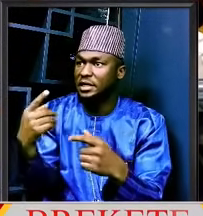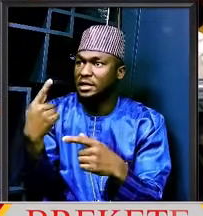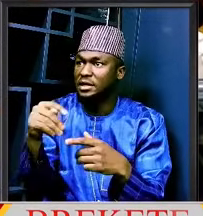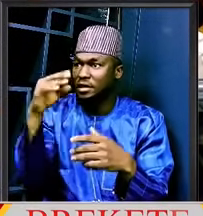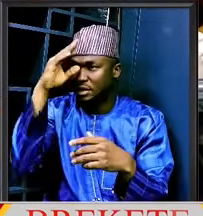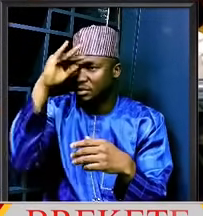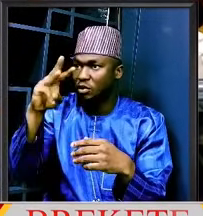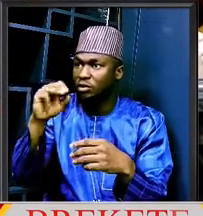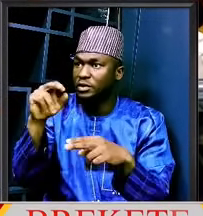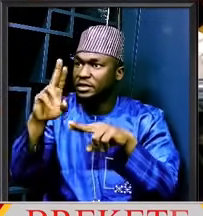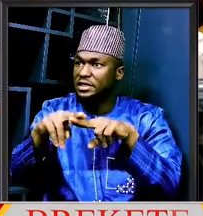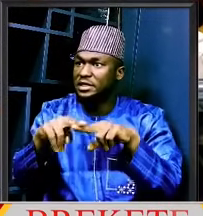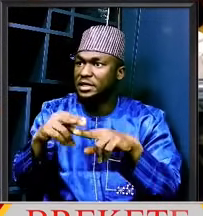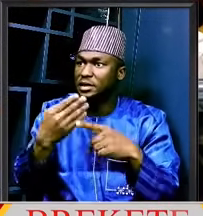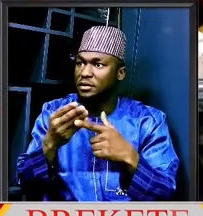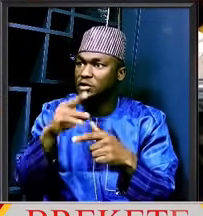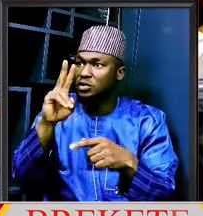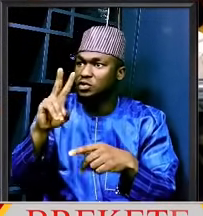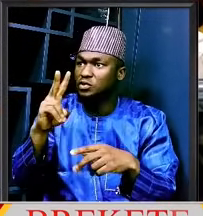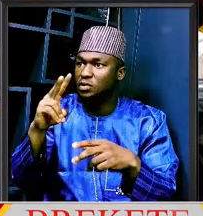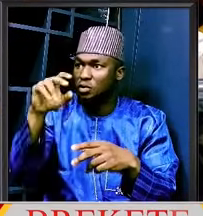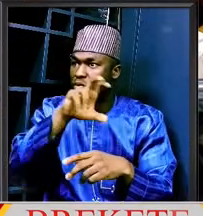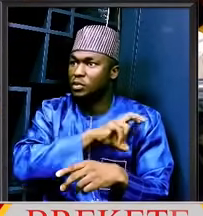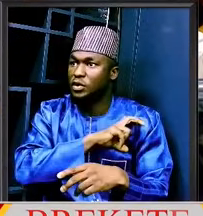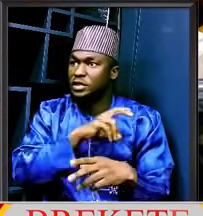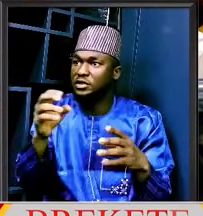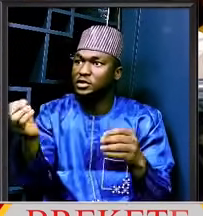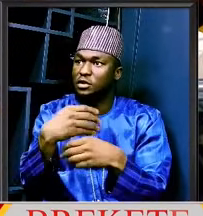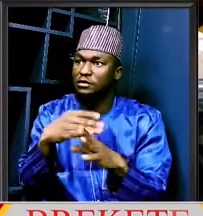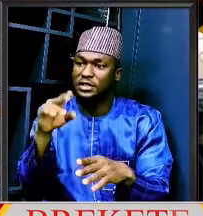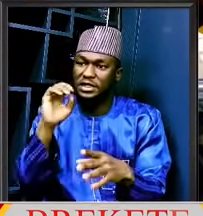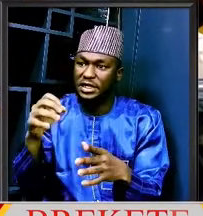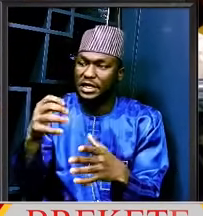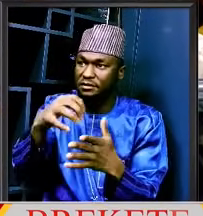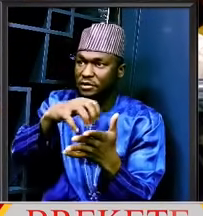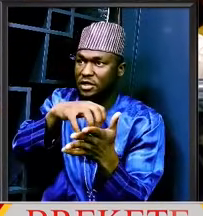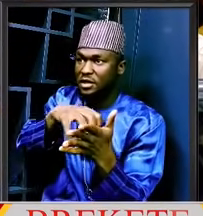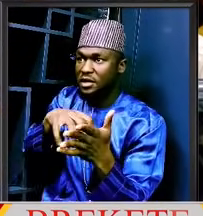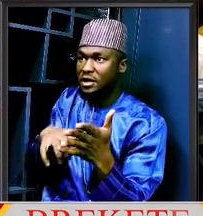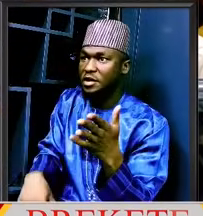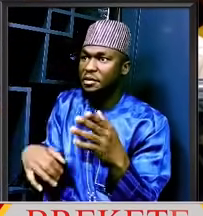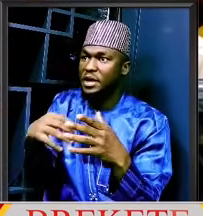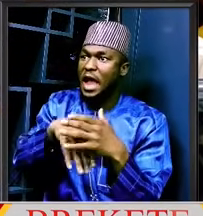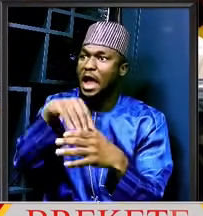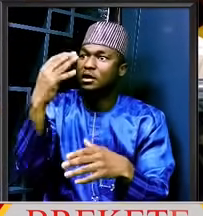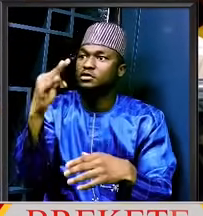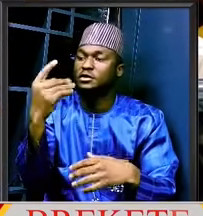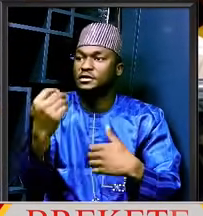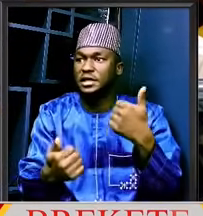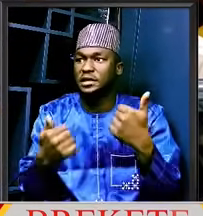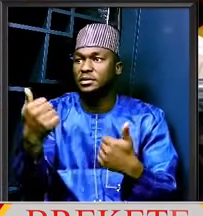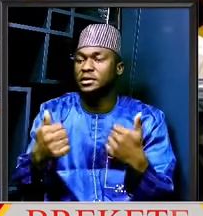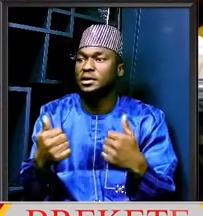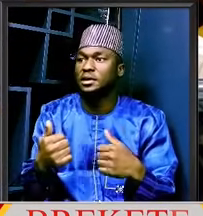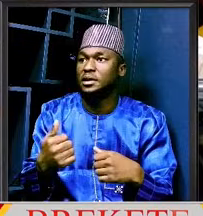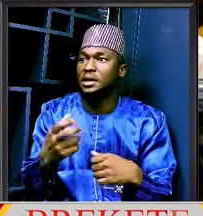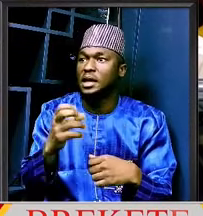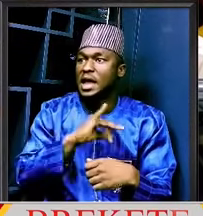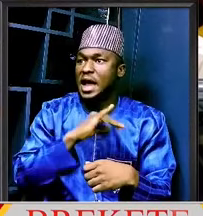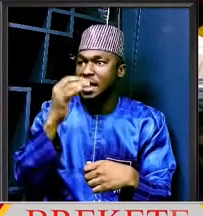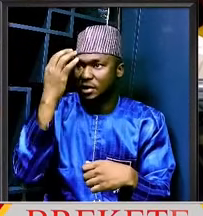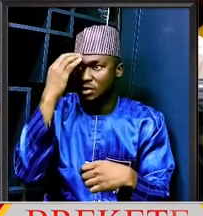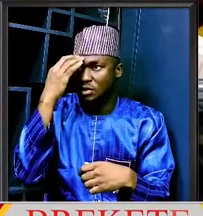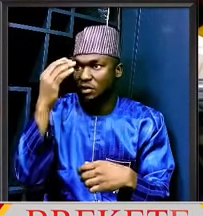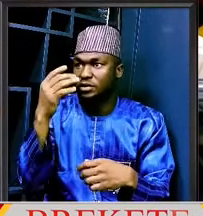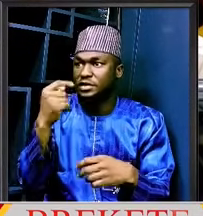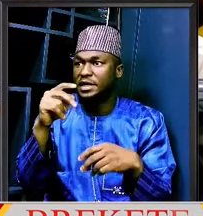was sitting between 2 police officers, dragged the boy out of the vehicle. I know that on such arrest, police